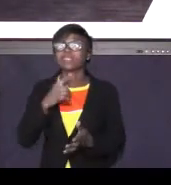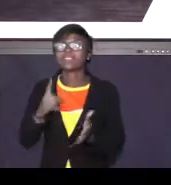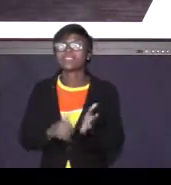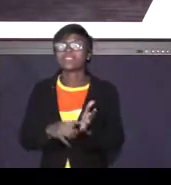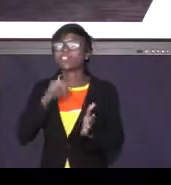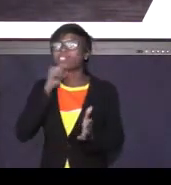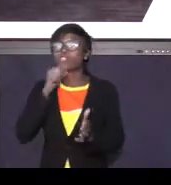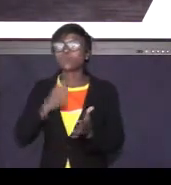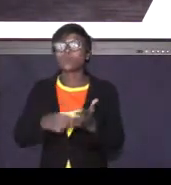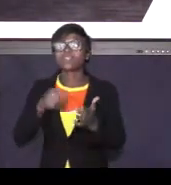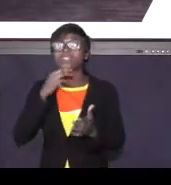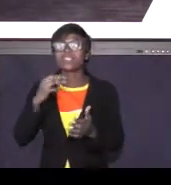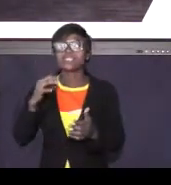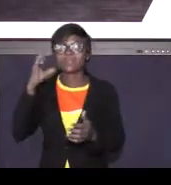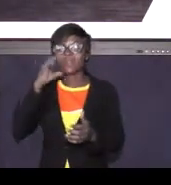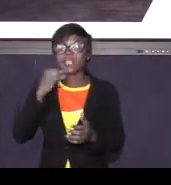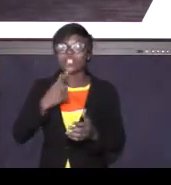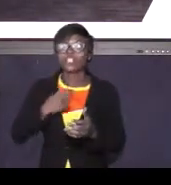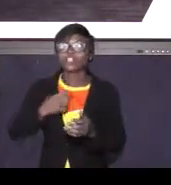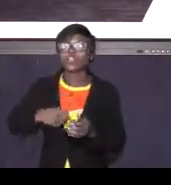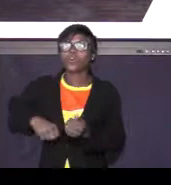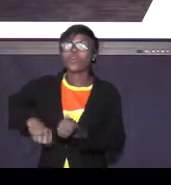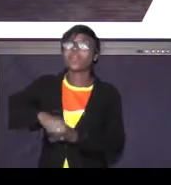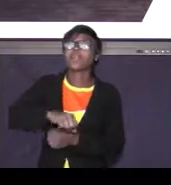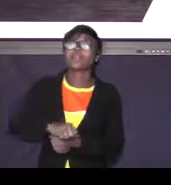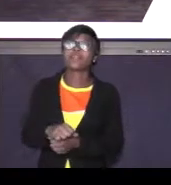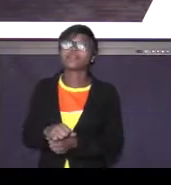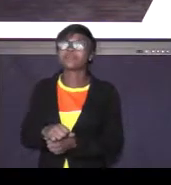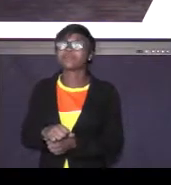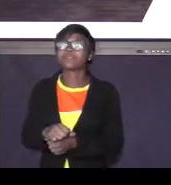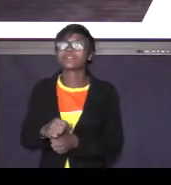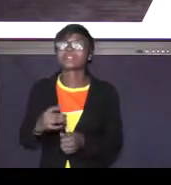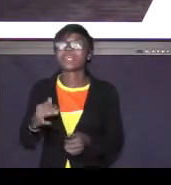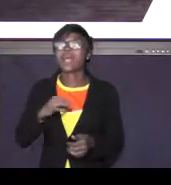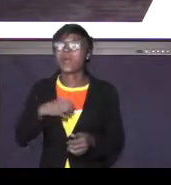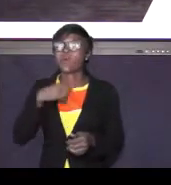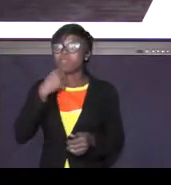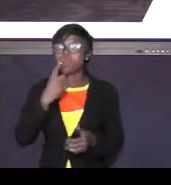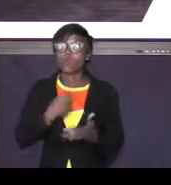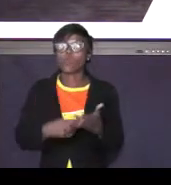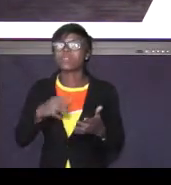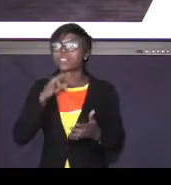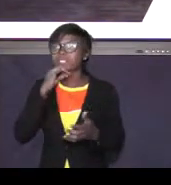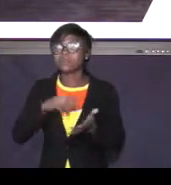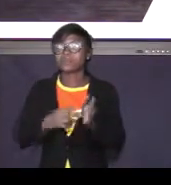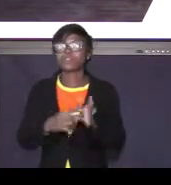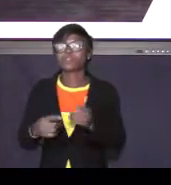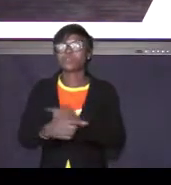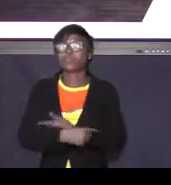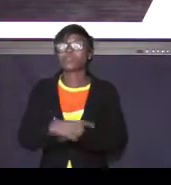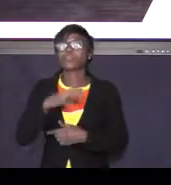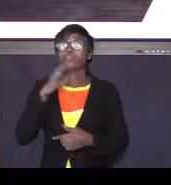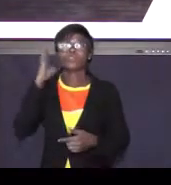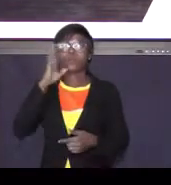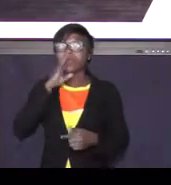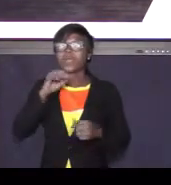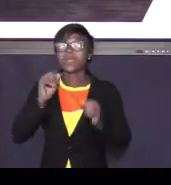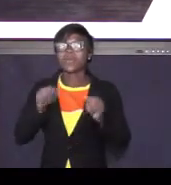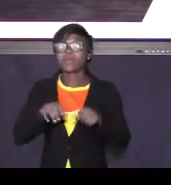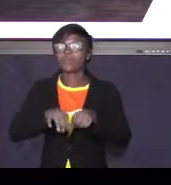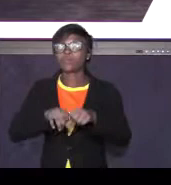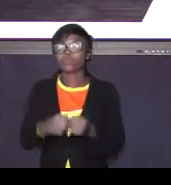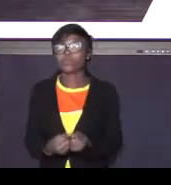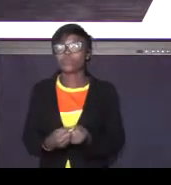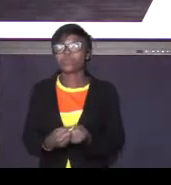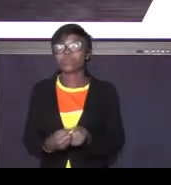that are found in your compound. What are they? I will rejig your memory about what they are today. You should be able to break compound